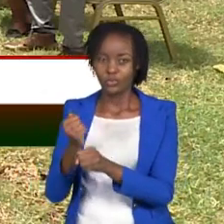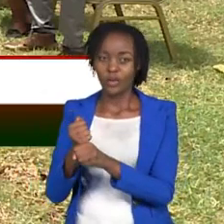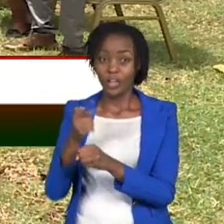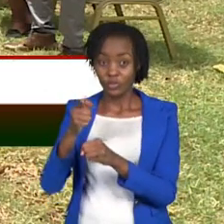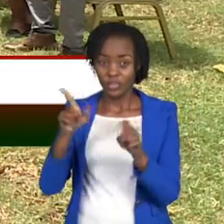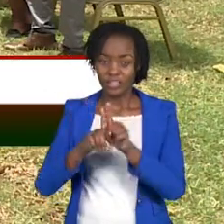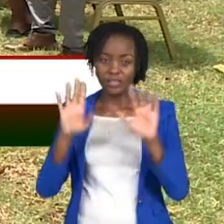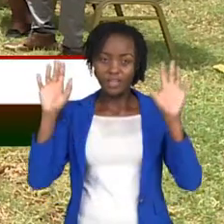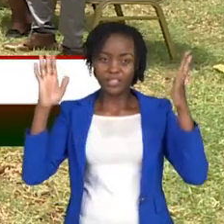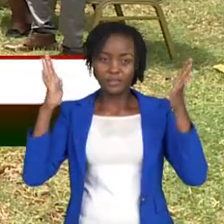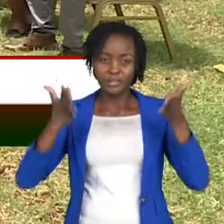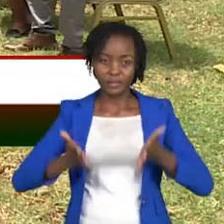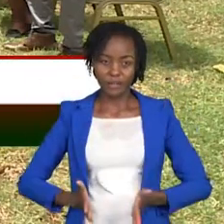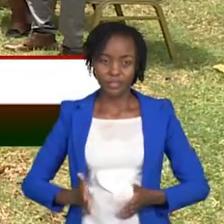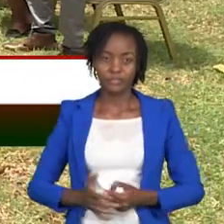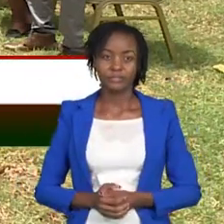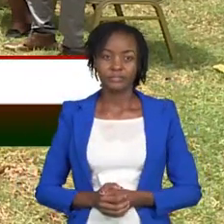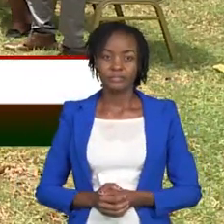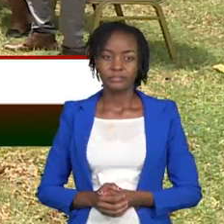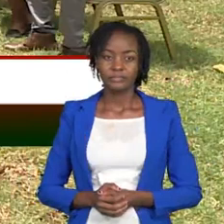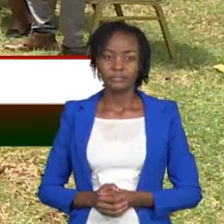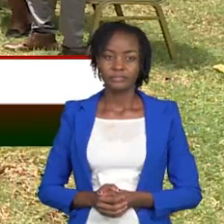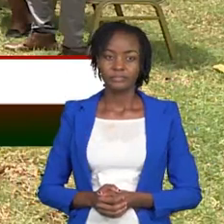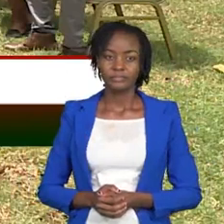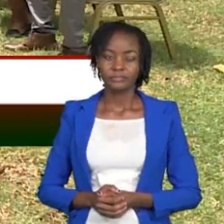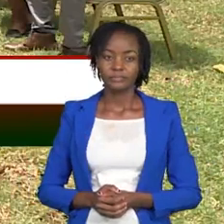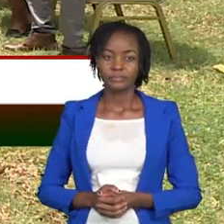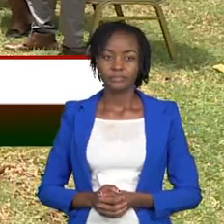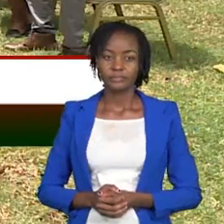hero. Okay, bringing it to Benson. I have a question.